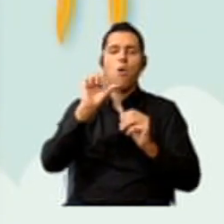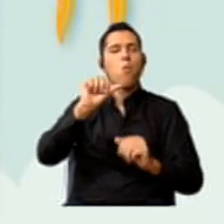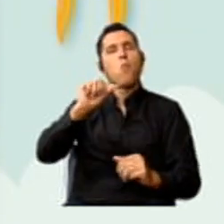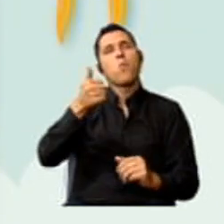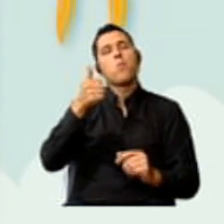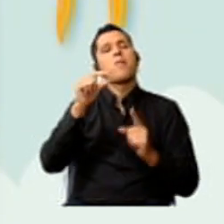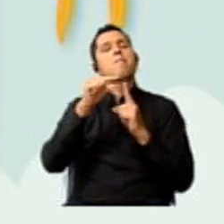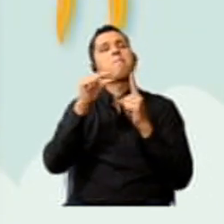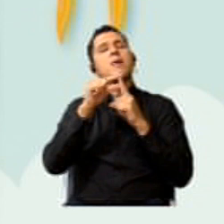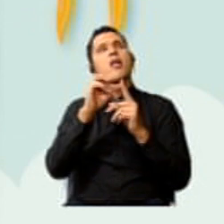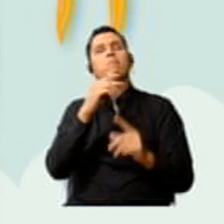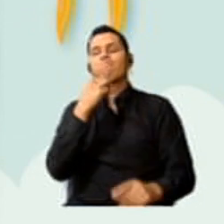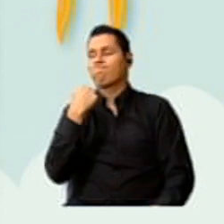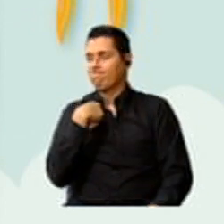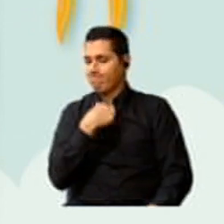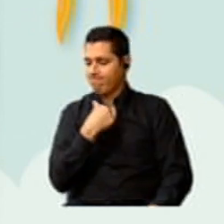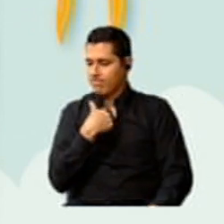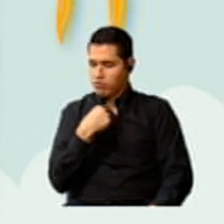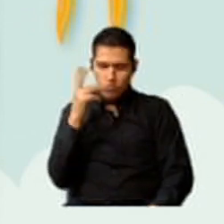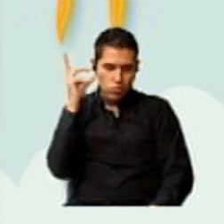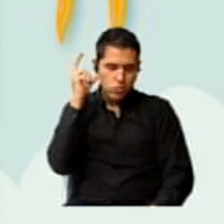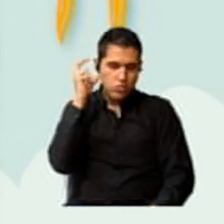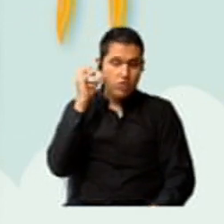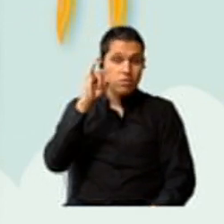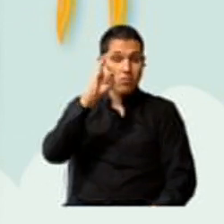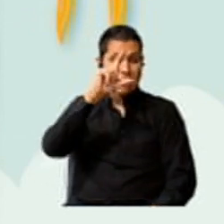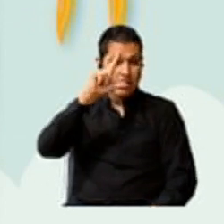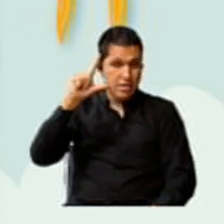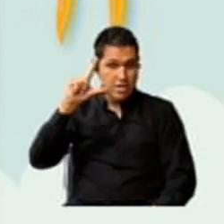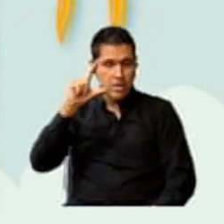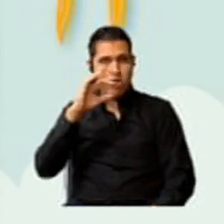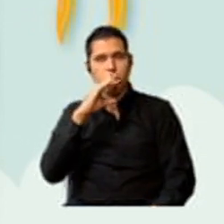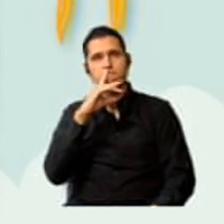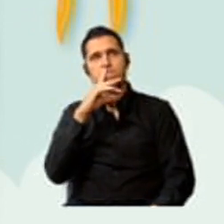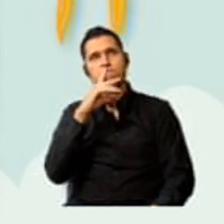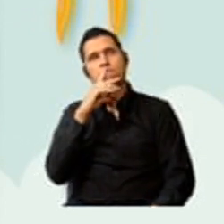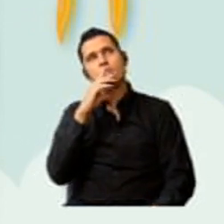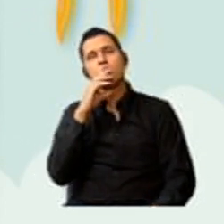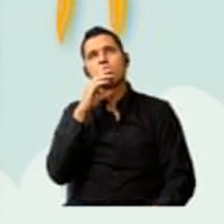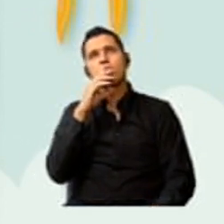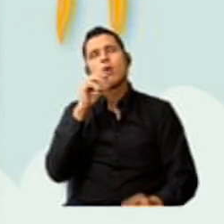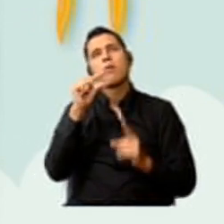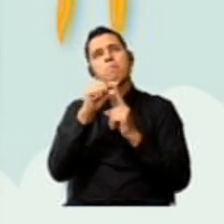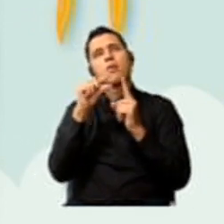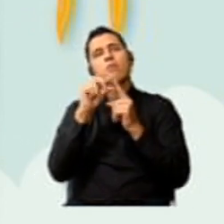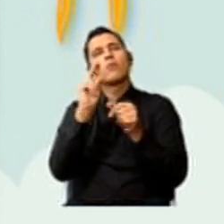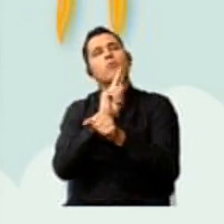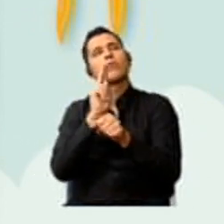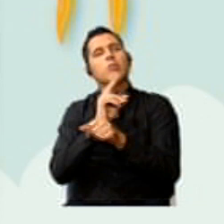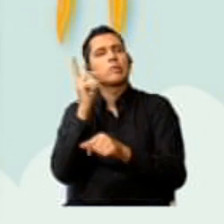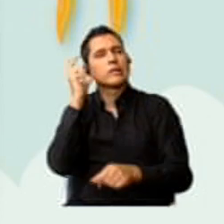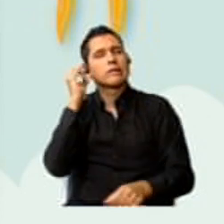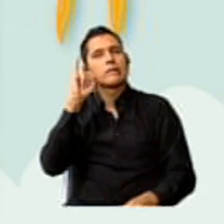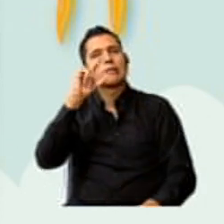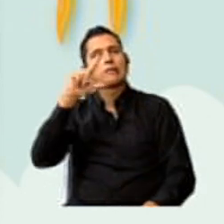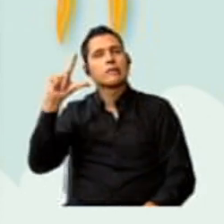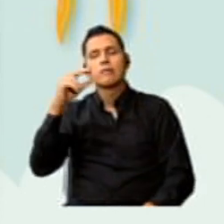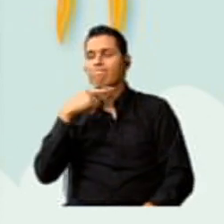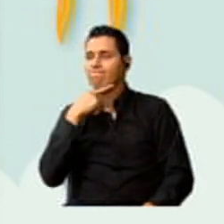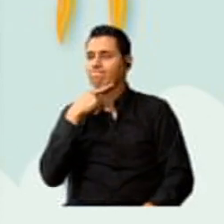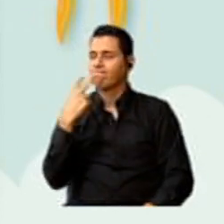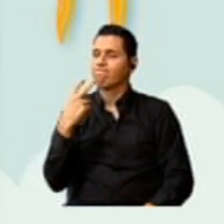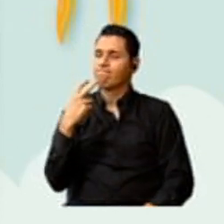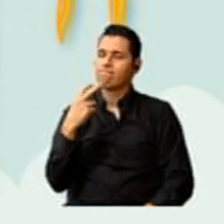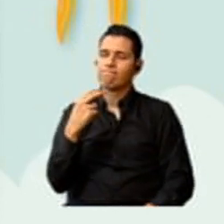one. We have the sound ill, and if we put the sound we